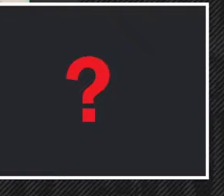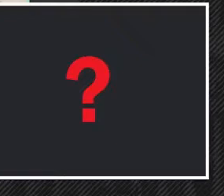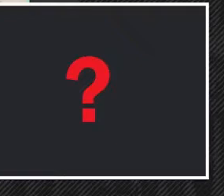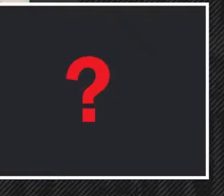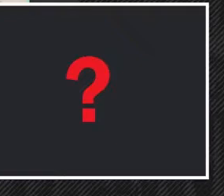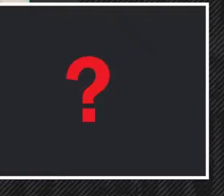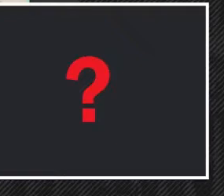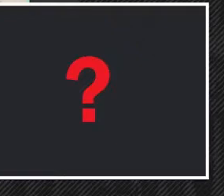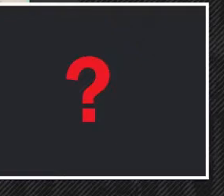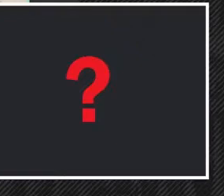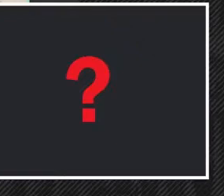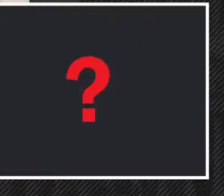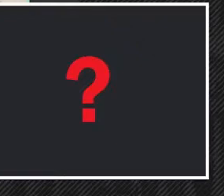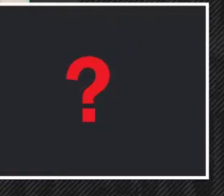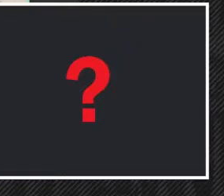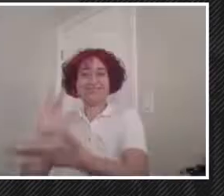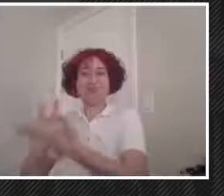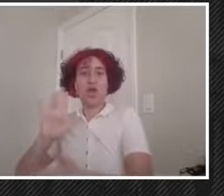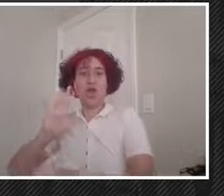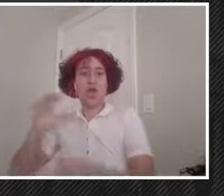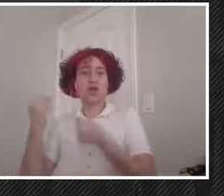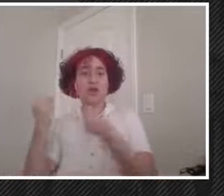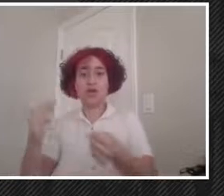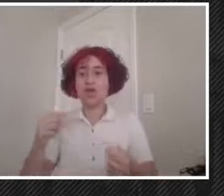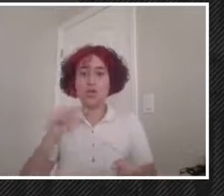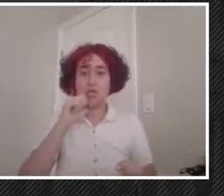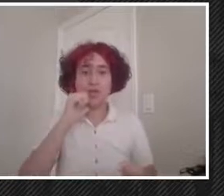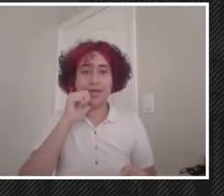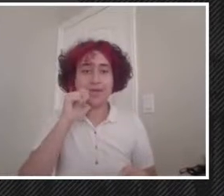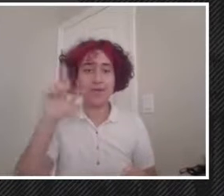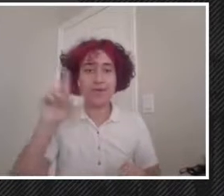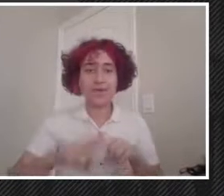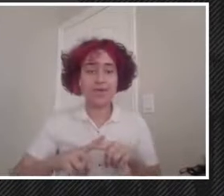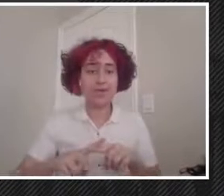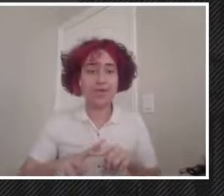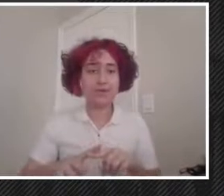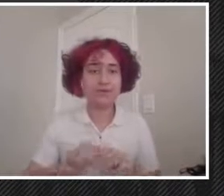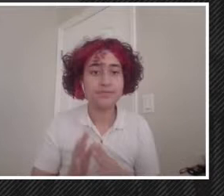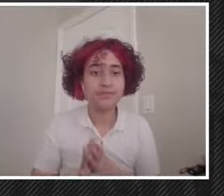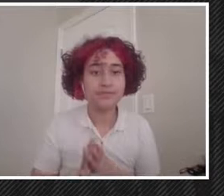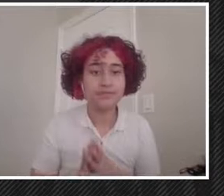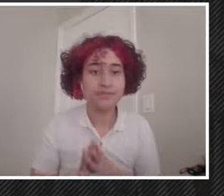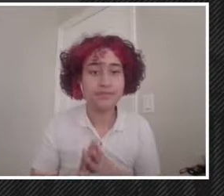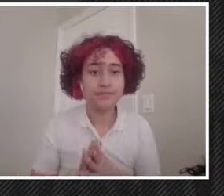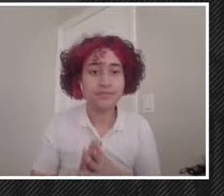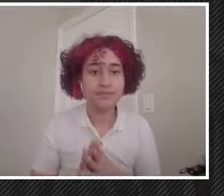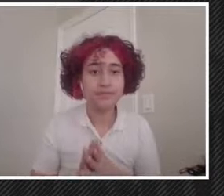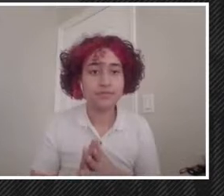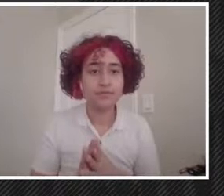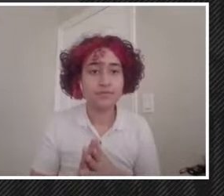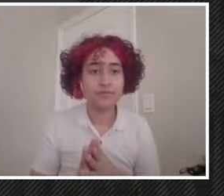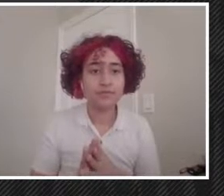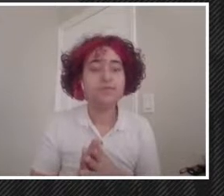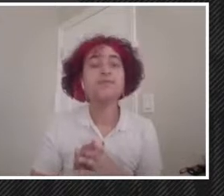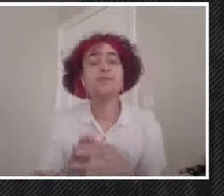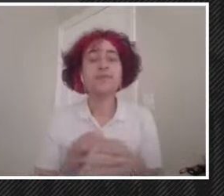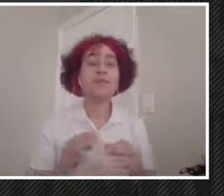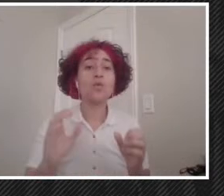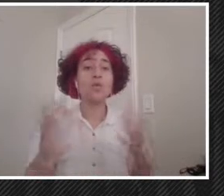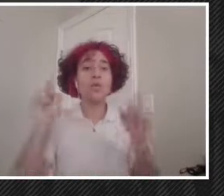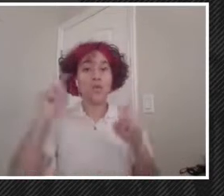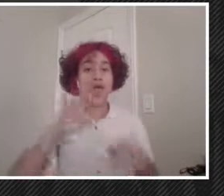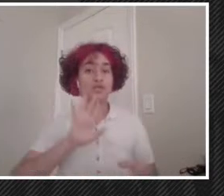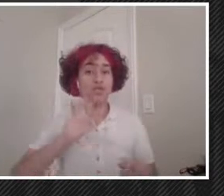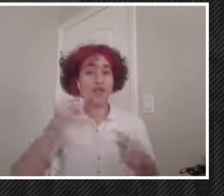to talk about it in rooms and ways so that people understand that this is, you know, this is about